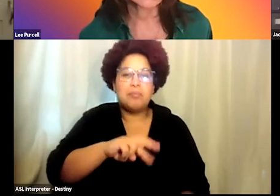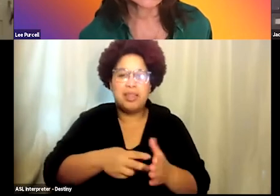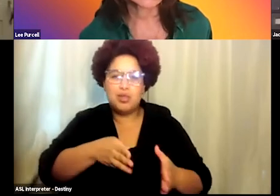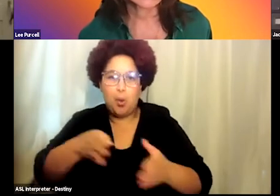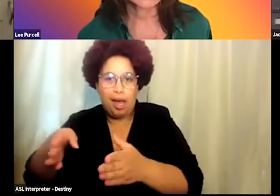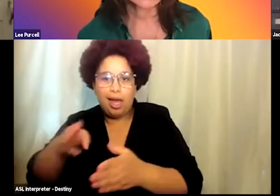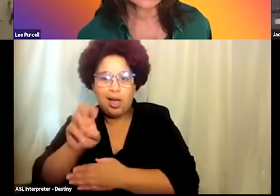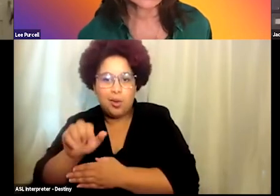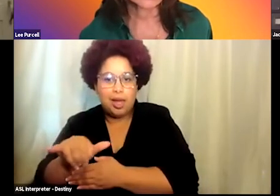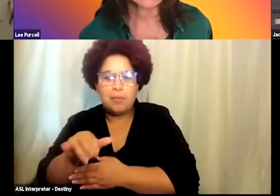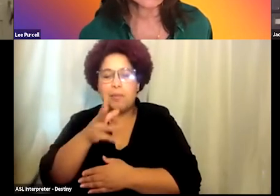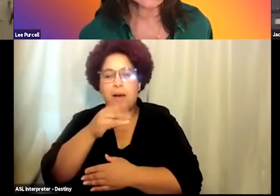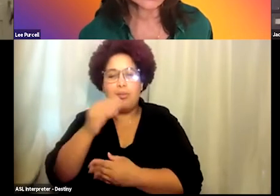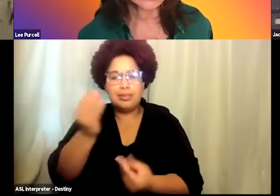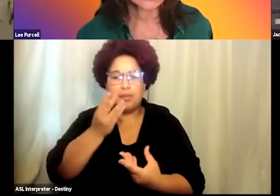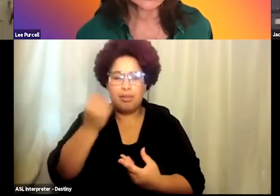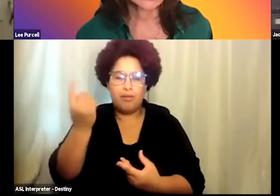my mom always used to say to me.